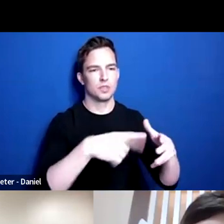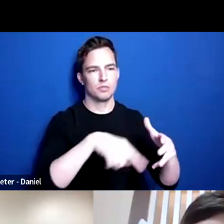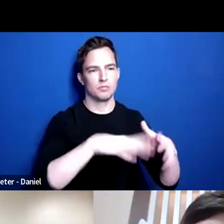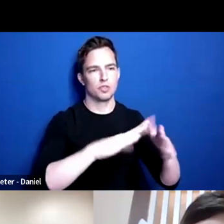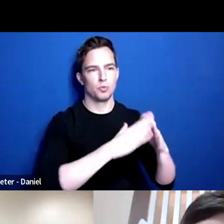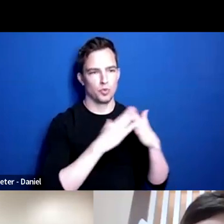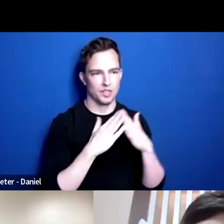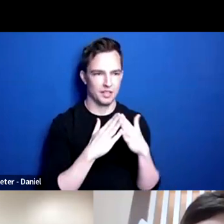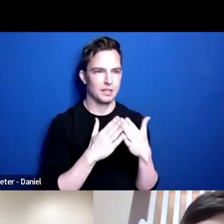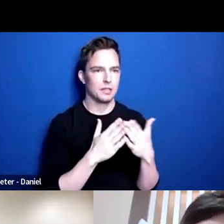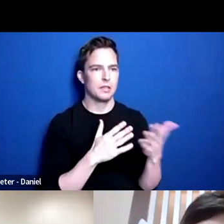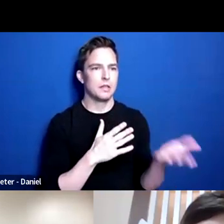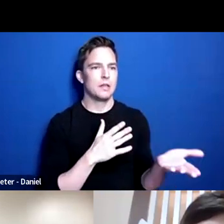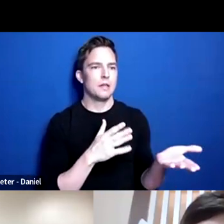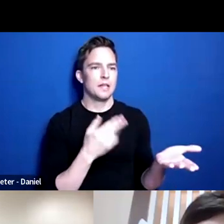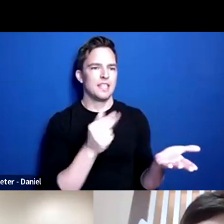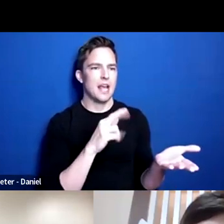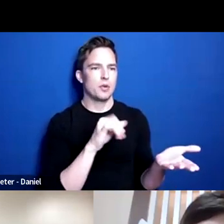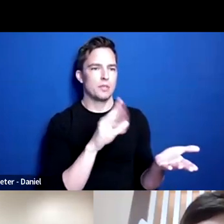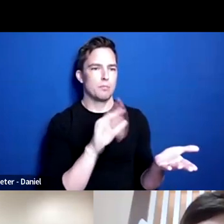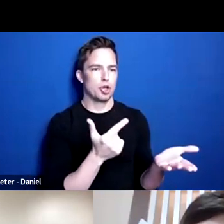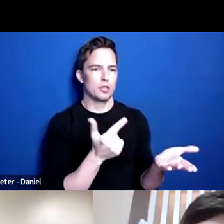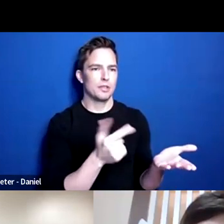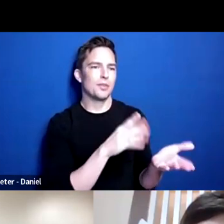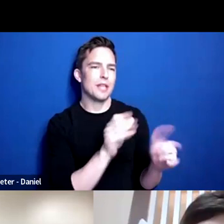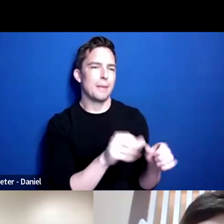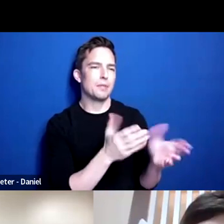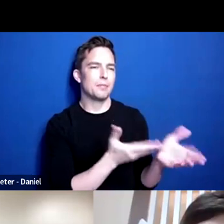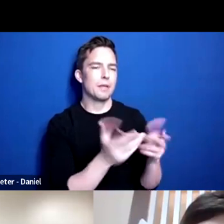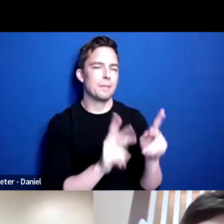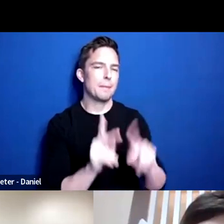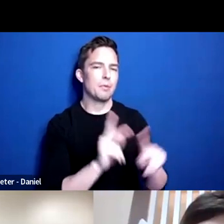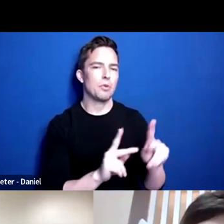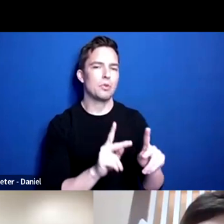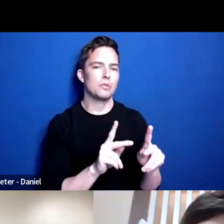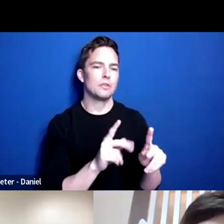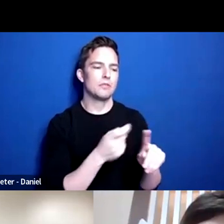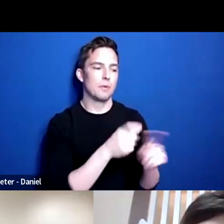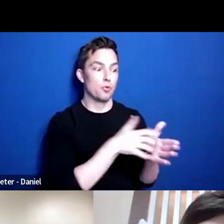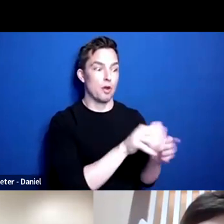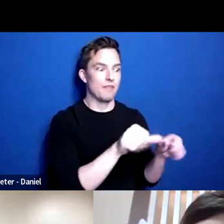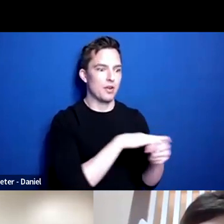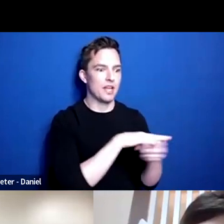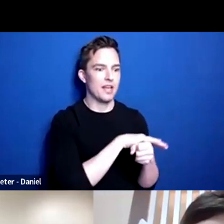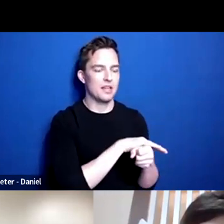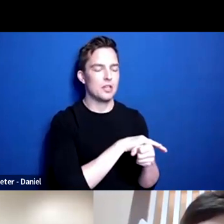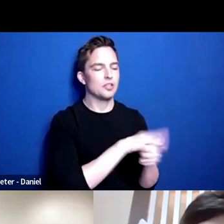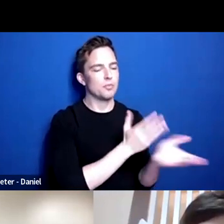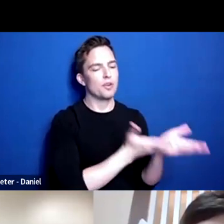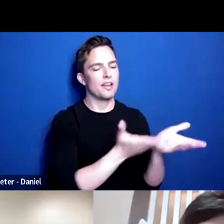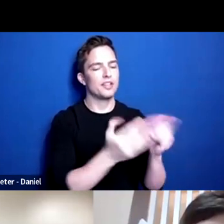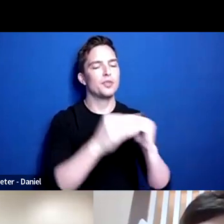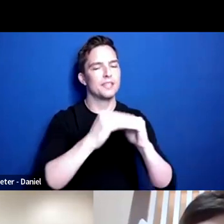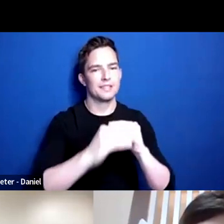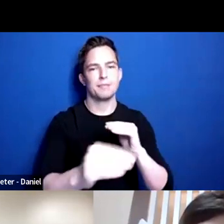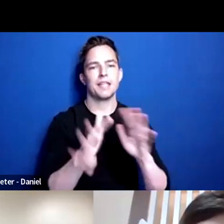It was able to take people from a really rough place to a place of relative stability that they